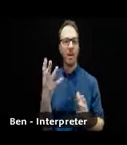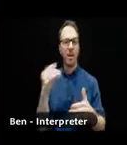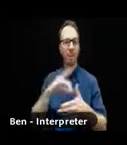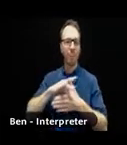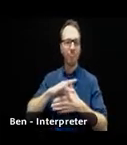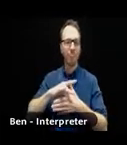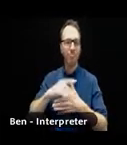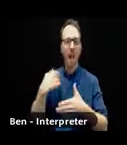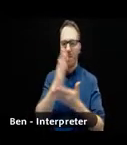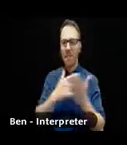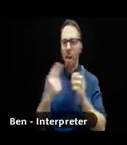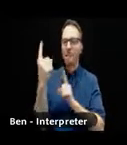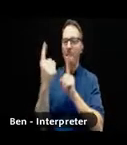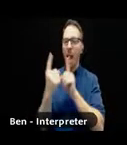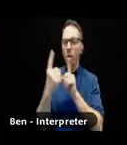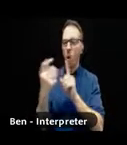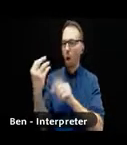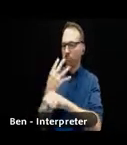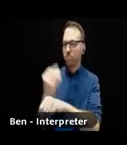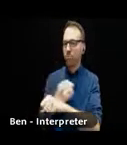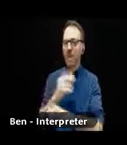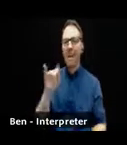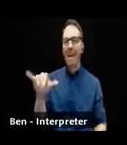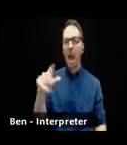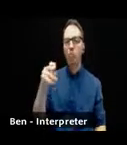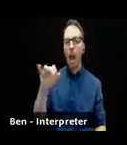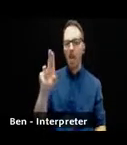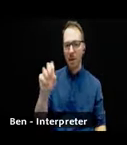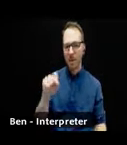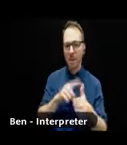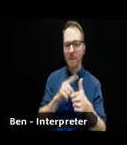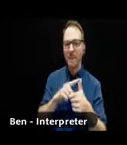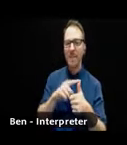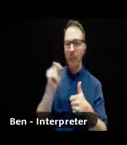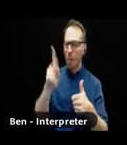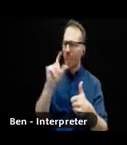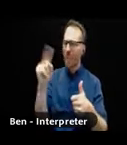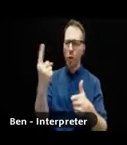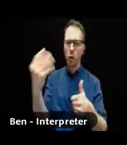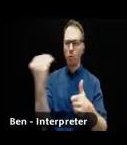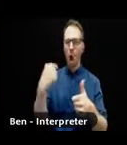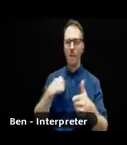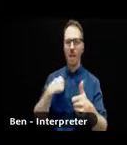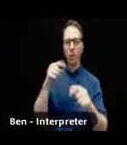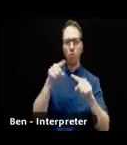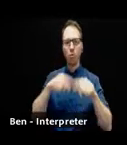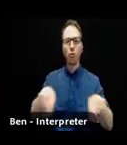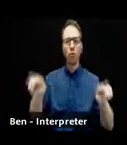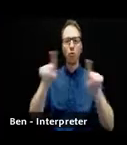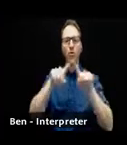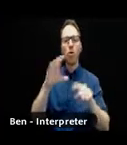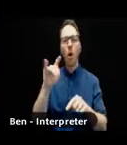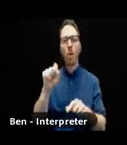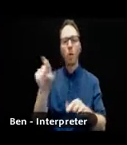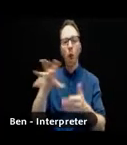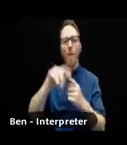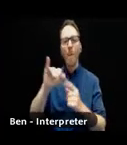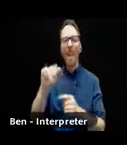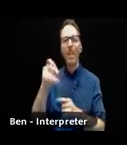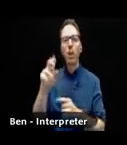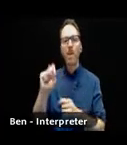several mentors in this work. Kay Pranis is the person who first taught me circles. She learned from the Indigenous people, several